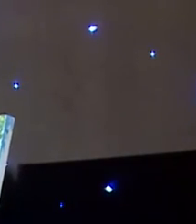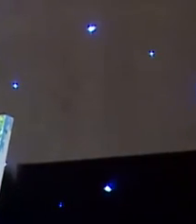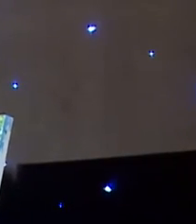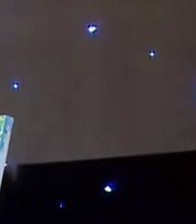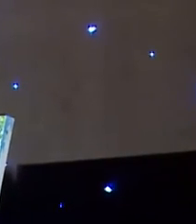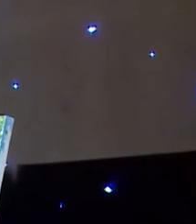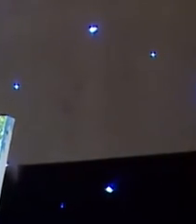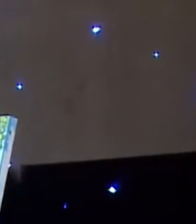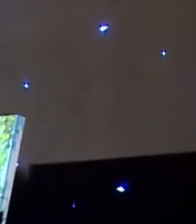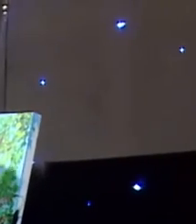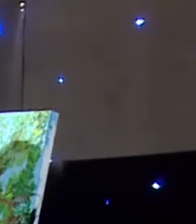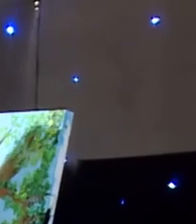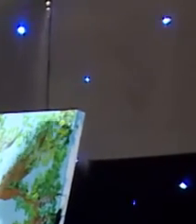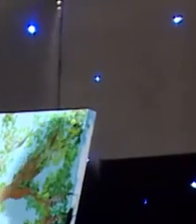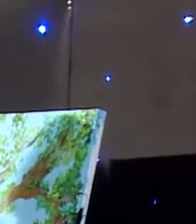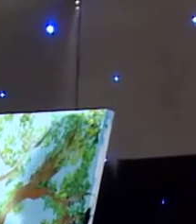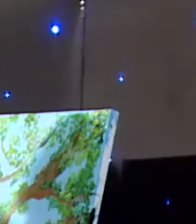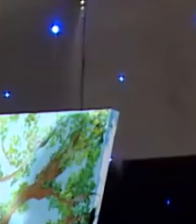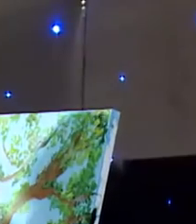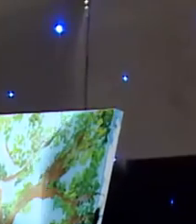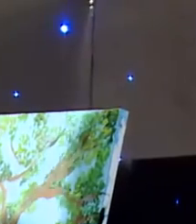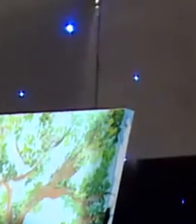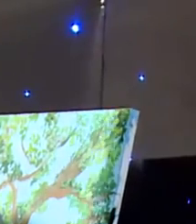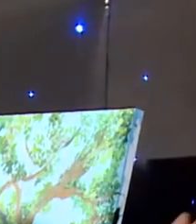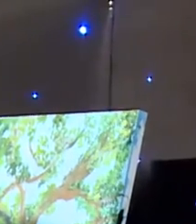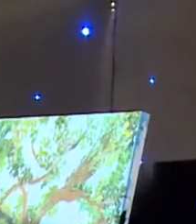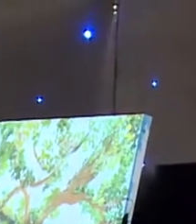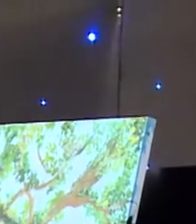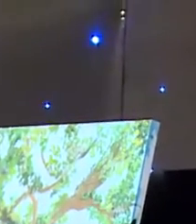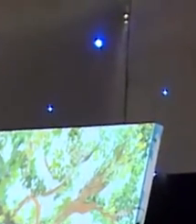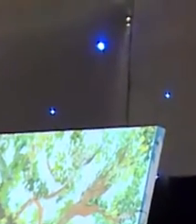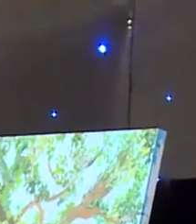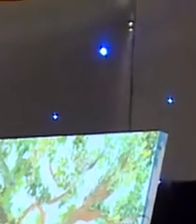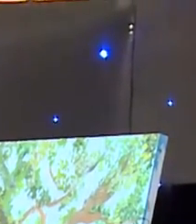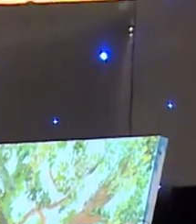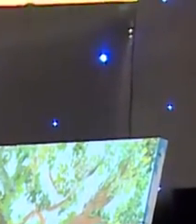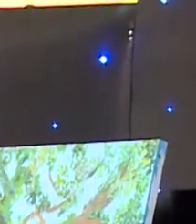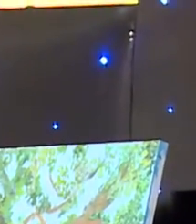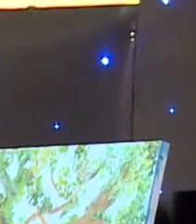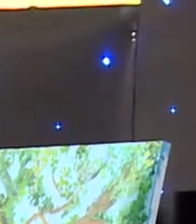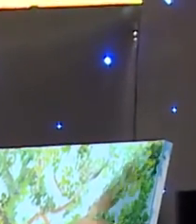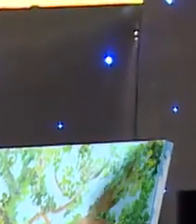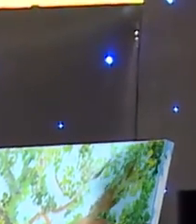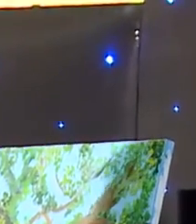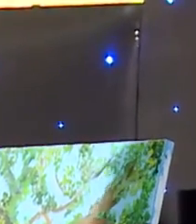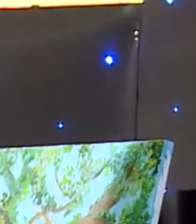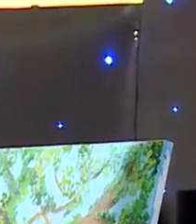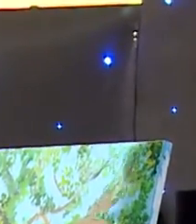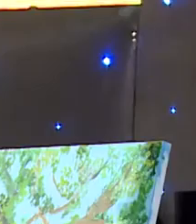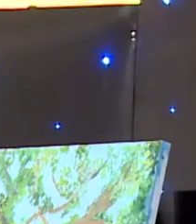NGO collaboration and helping us form the foundation for India Inclusion Summit, drive